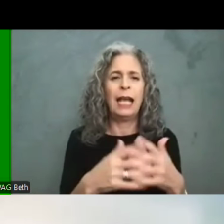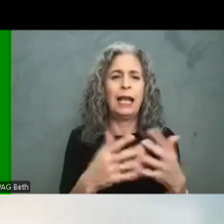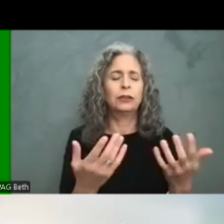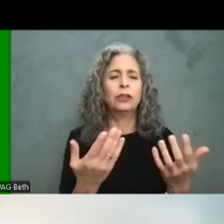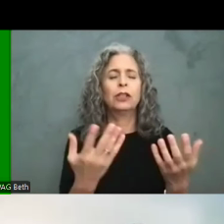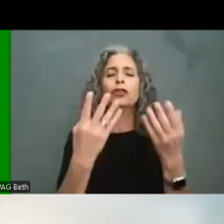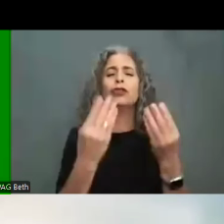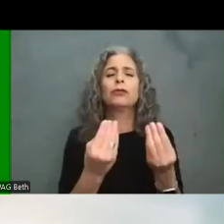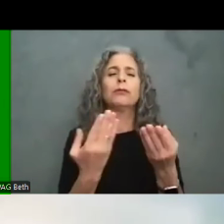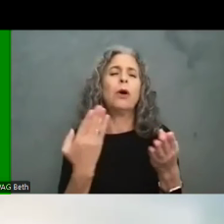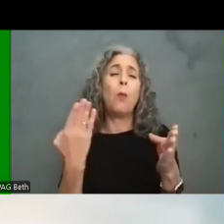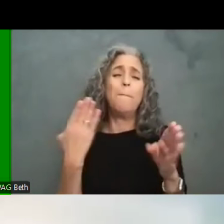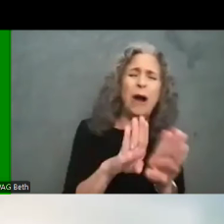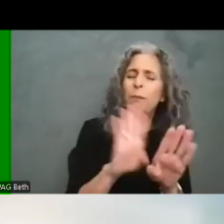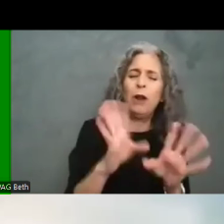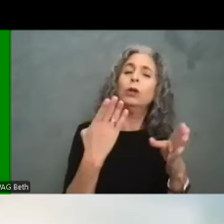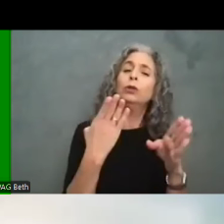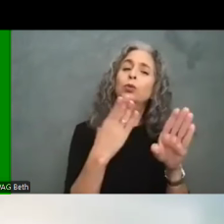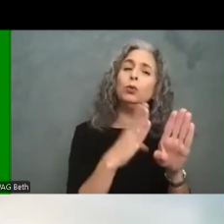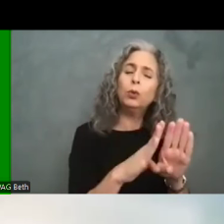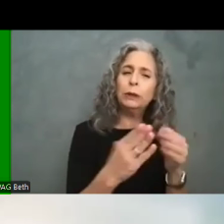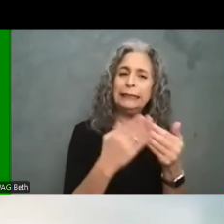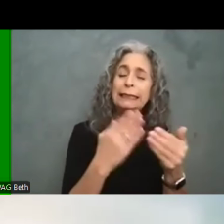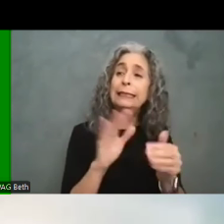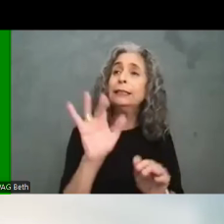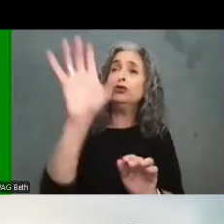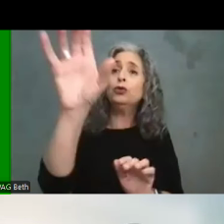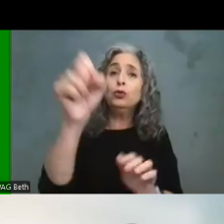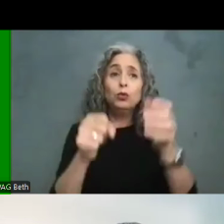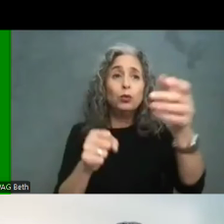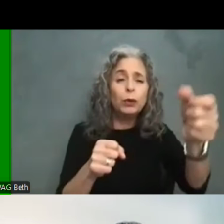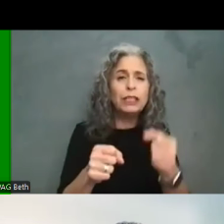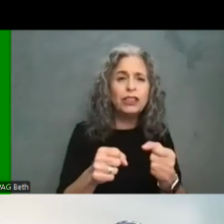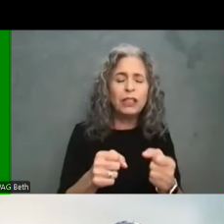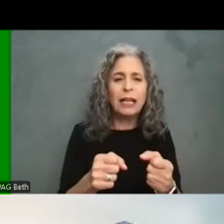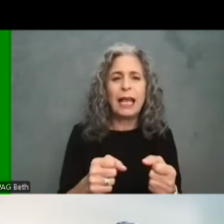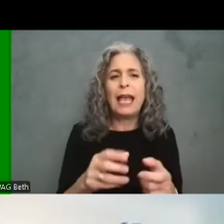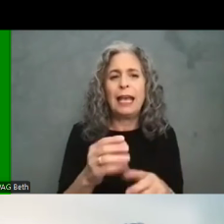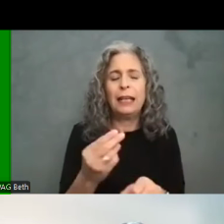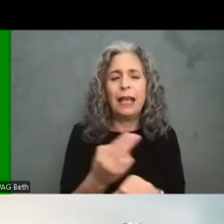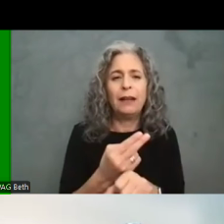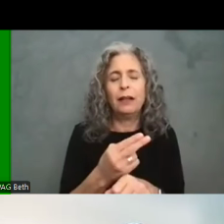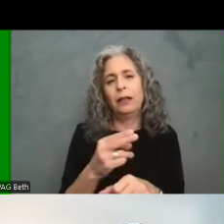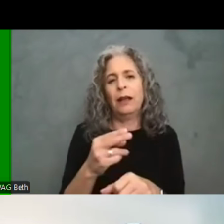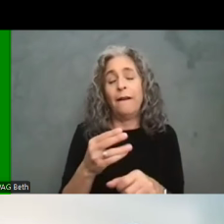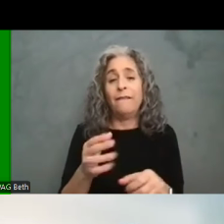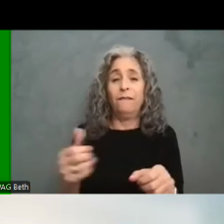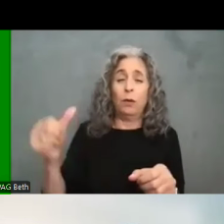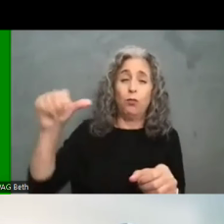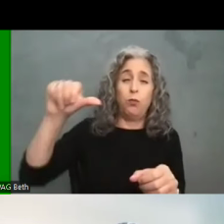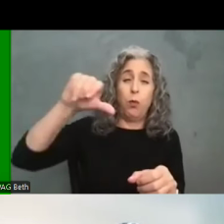has an angled tub for easier reach, and it can be filled once every 2 months with an entire bottle of